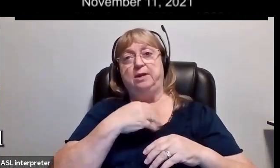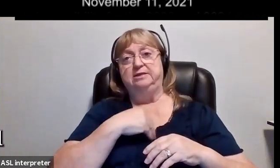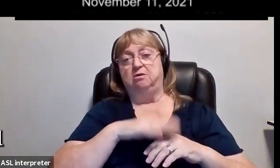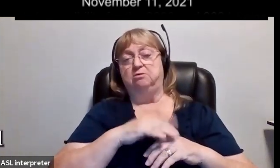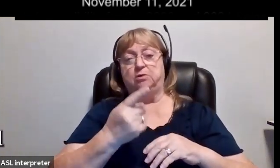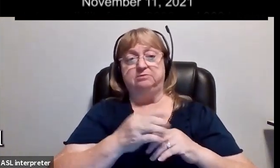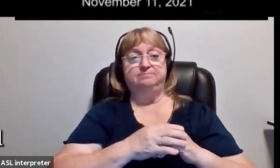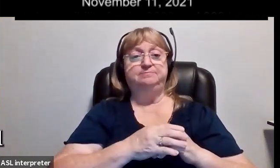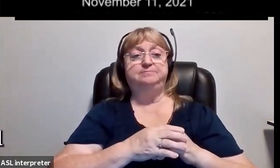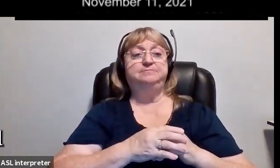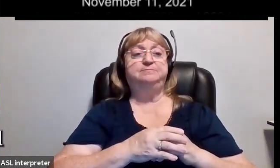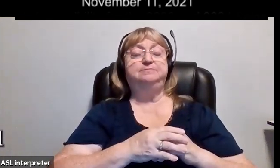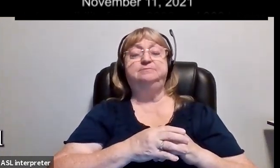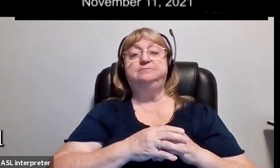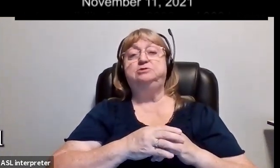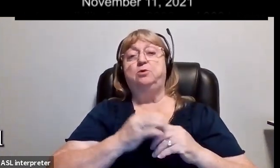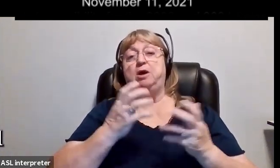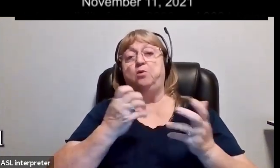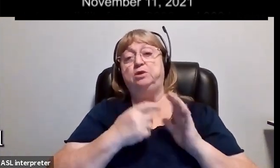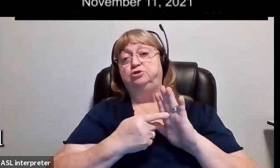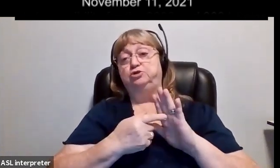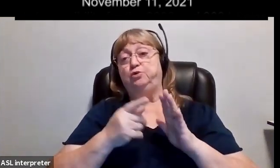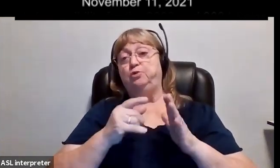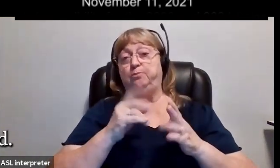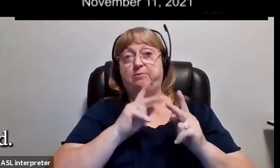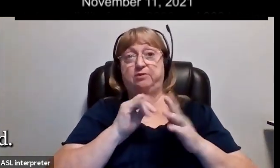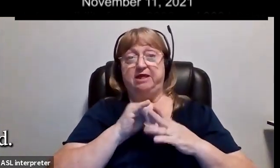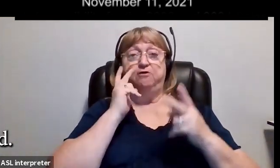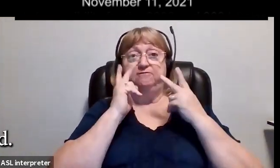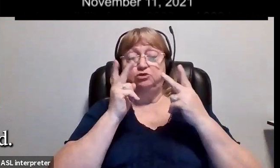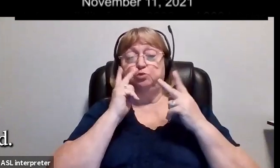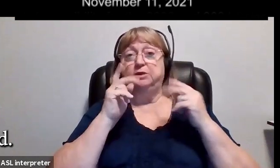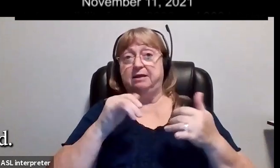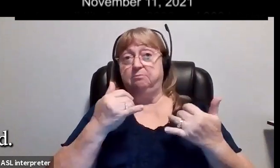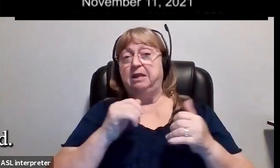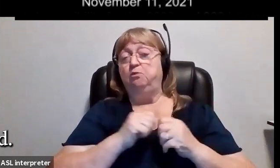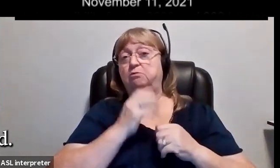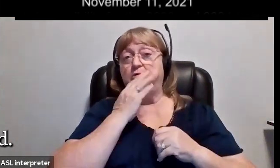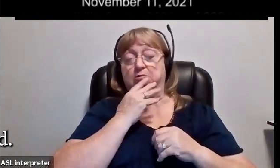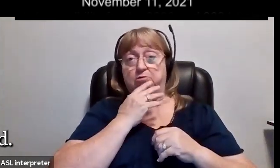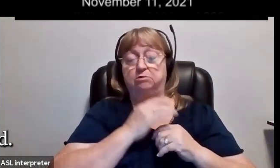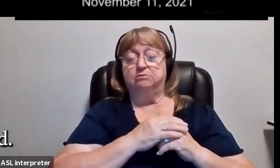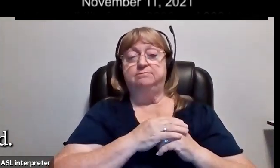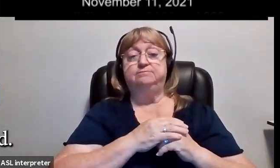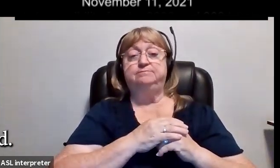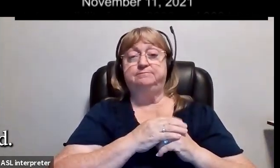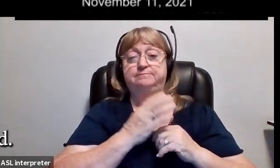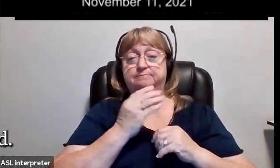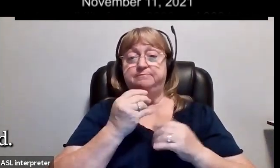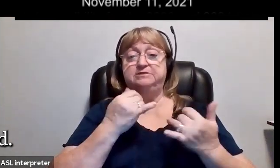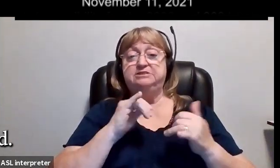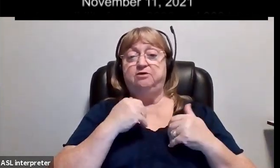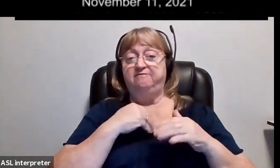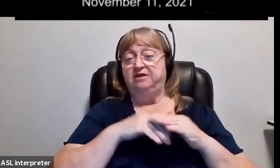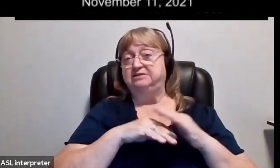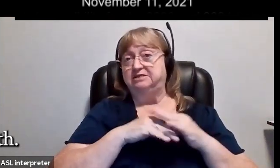So what I wanted to show you is that, those of us who are visual can still play with color and still have